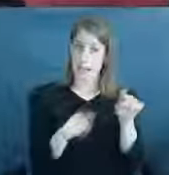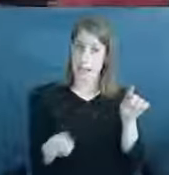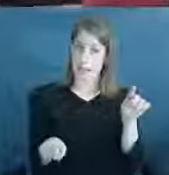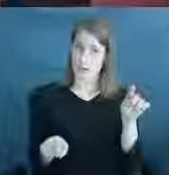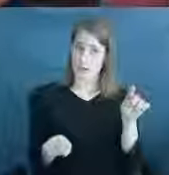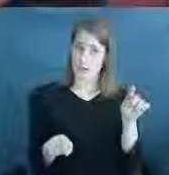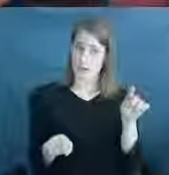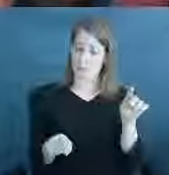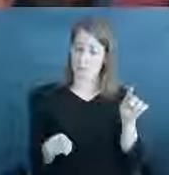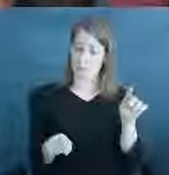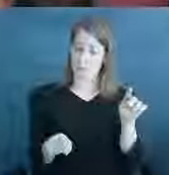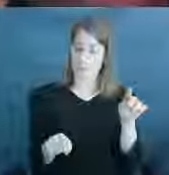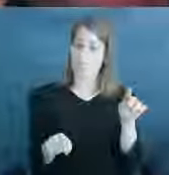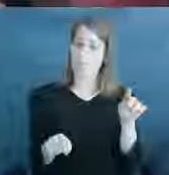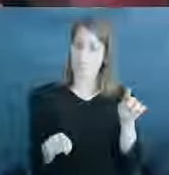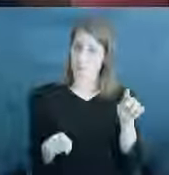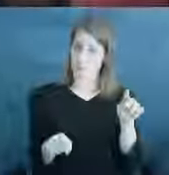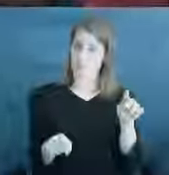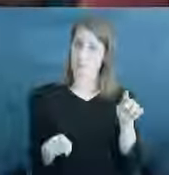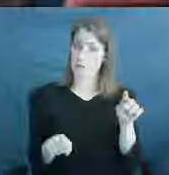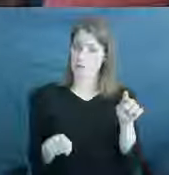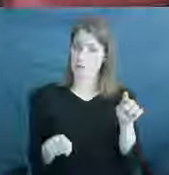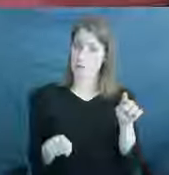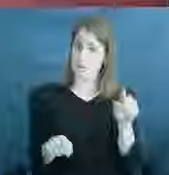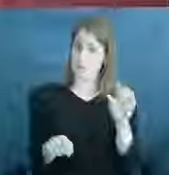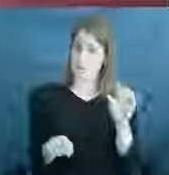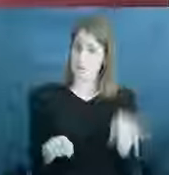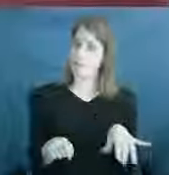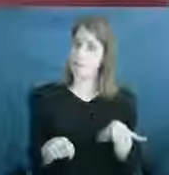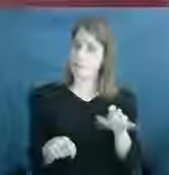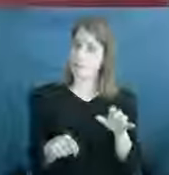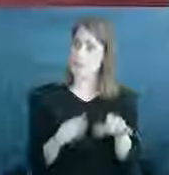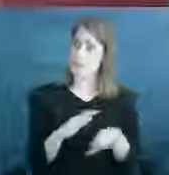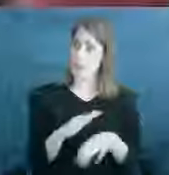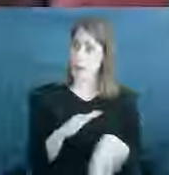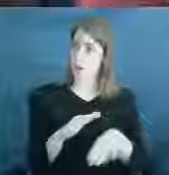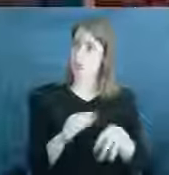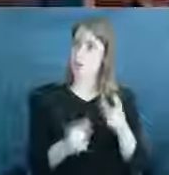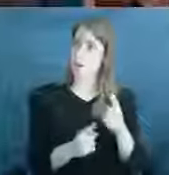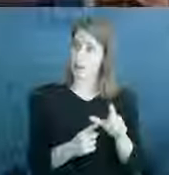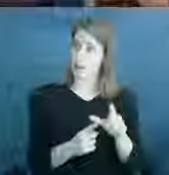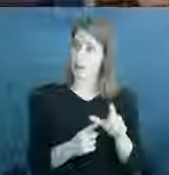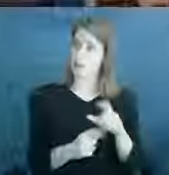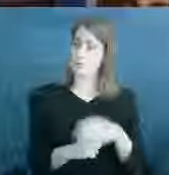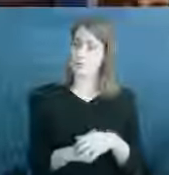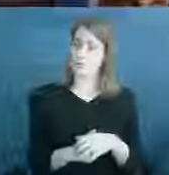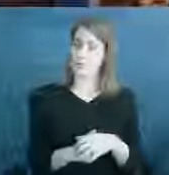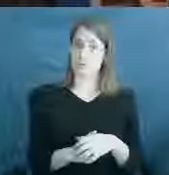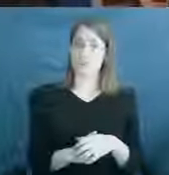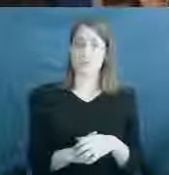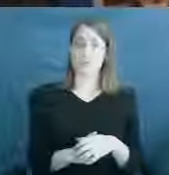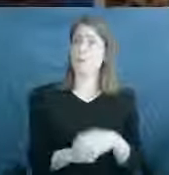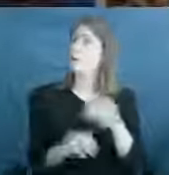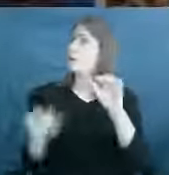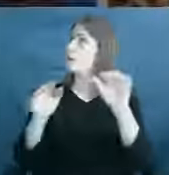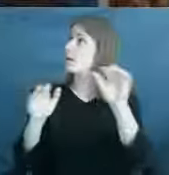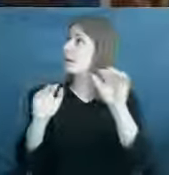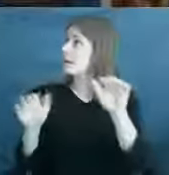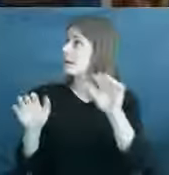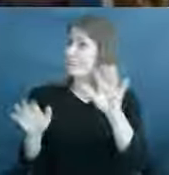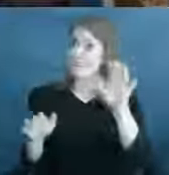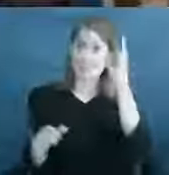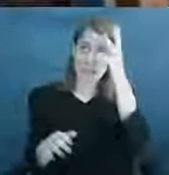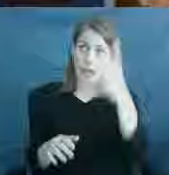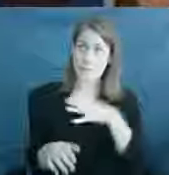we do is the lines that go side diagonally are lines that look left to right